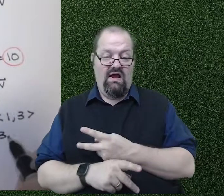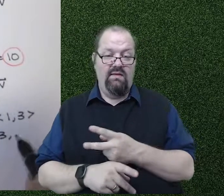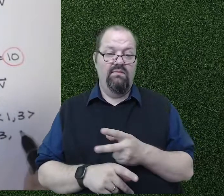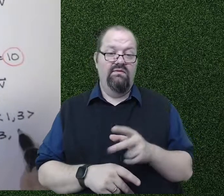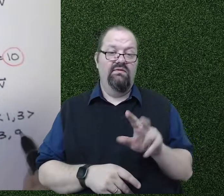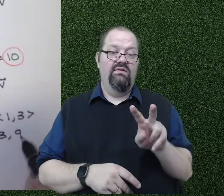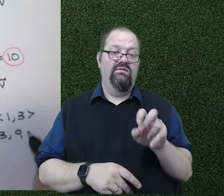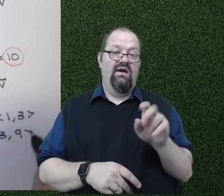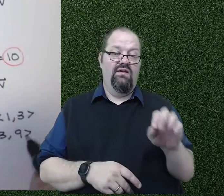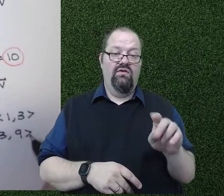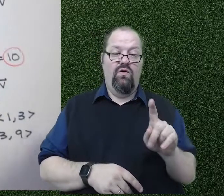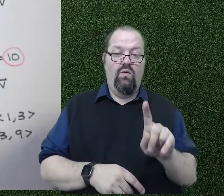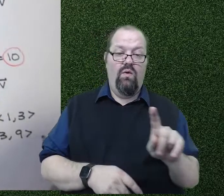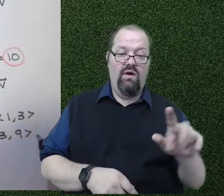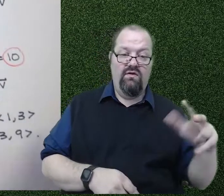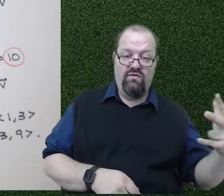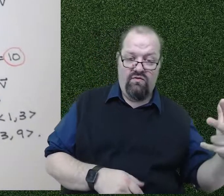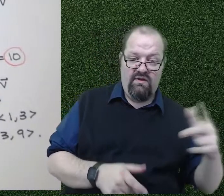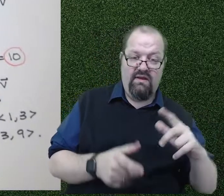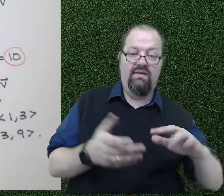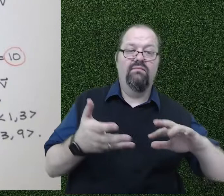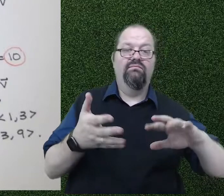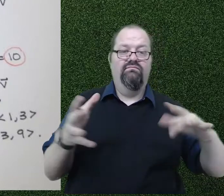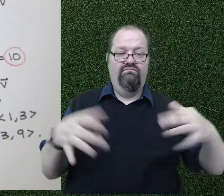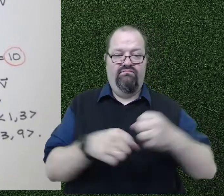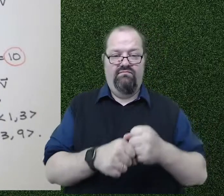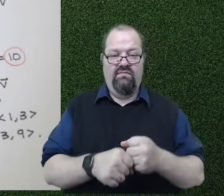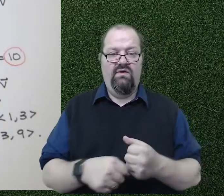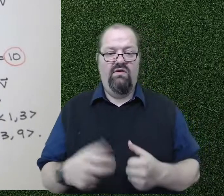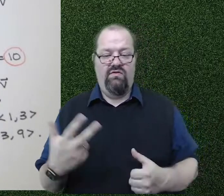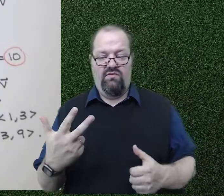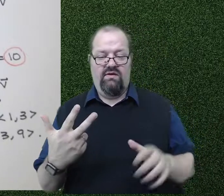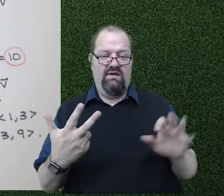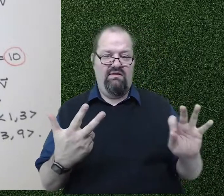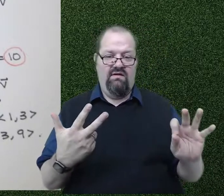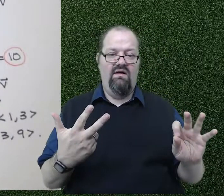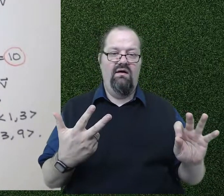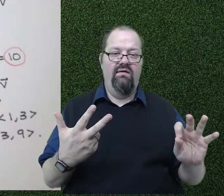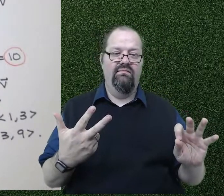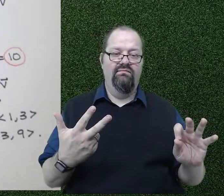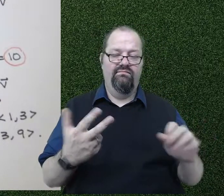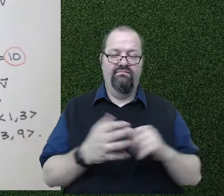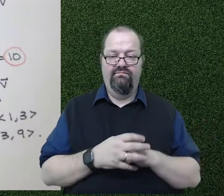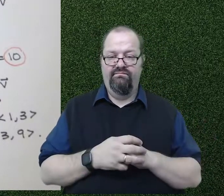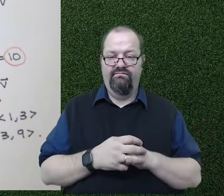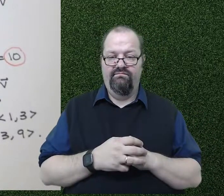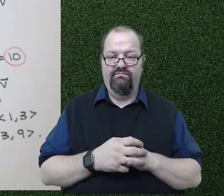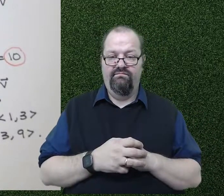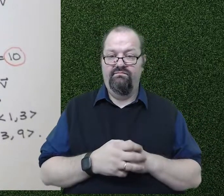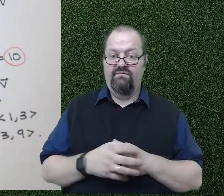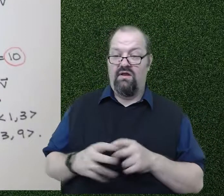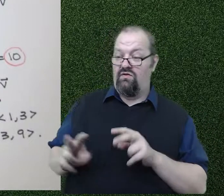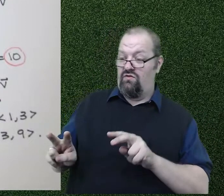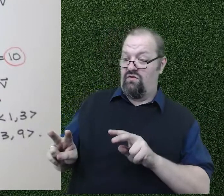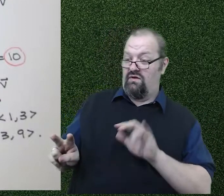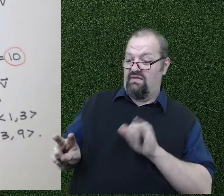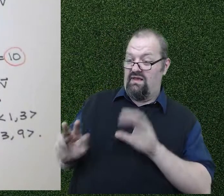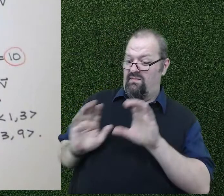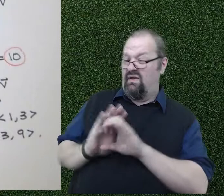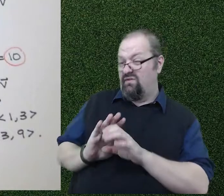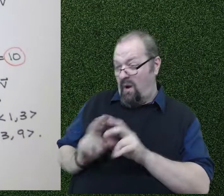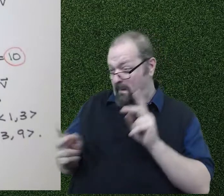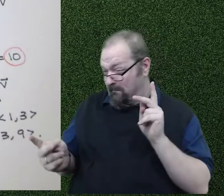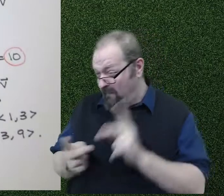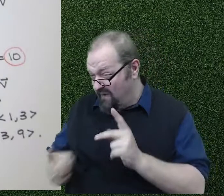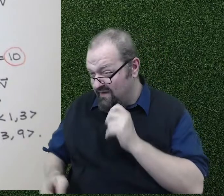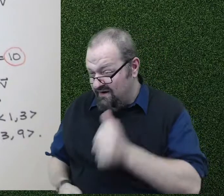And that's the vector 3, 9 from what we know about scalar multiplication. Look at my picture. It's not perfect, but does it look